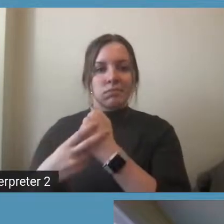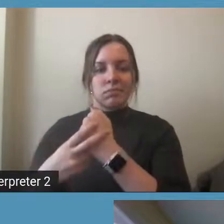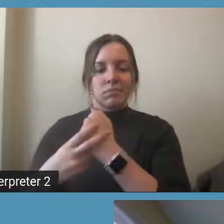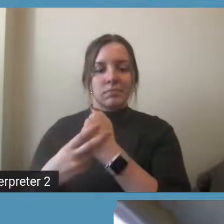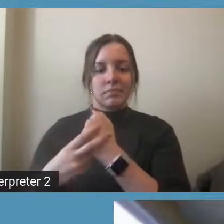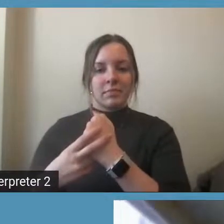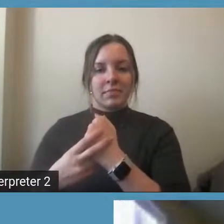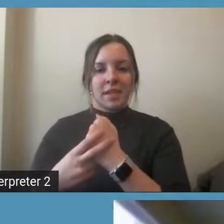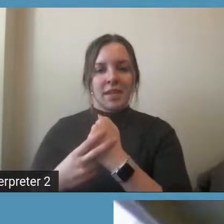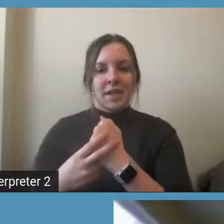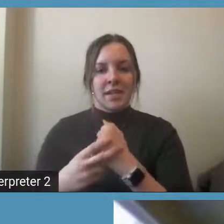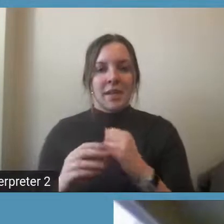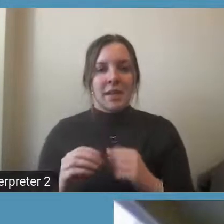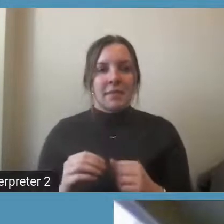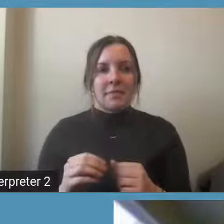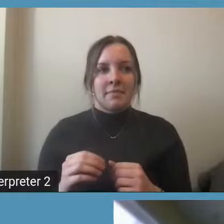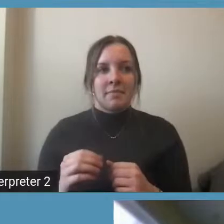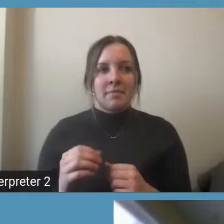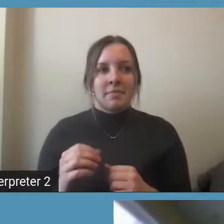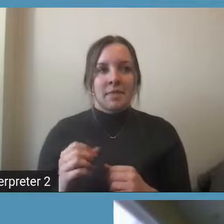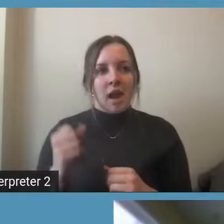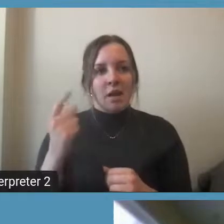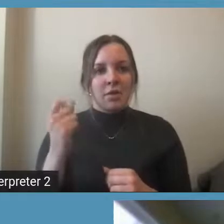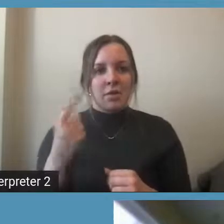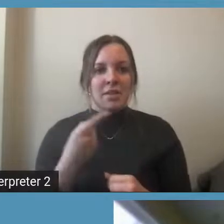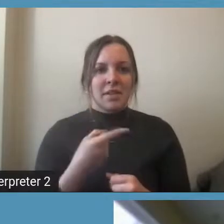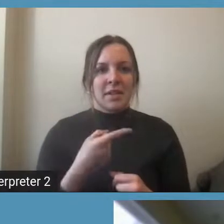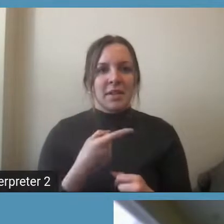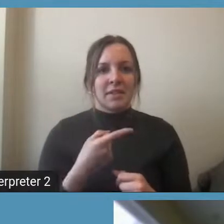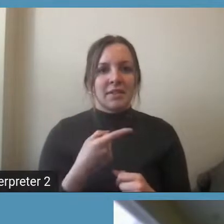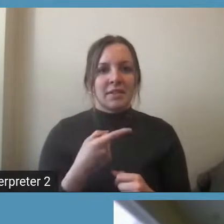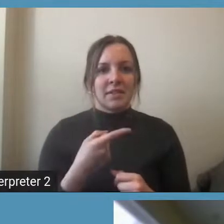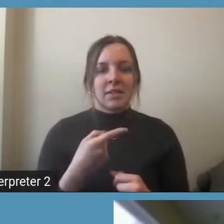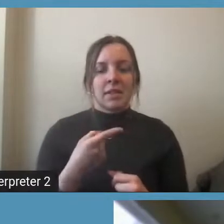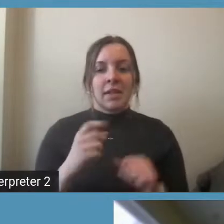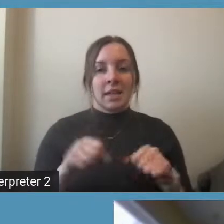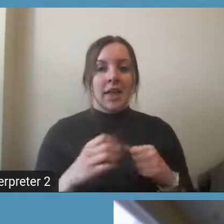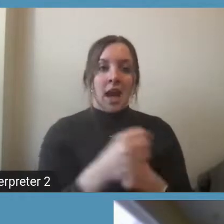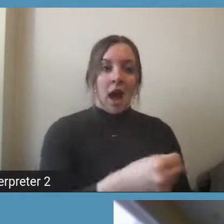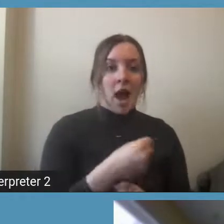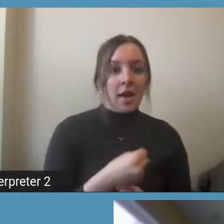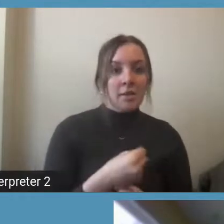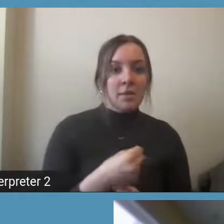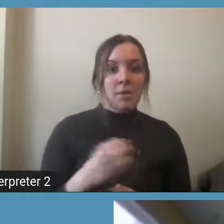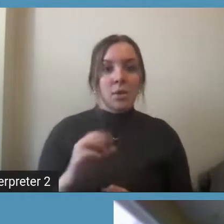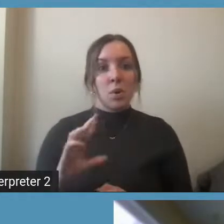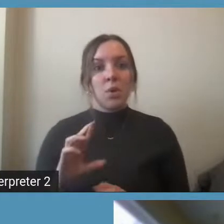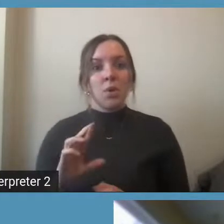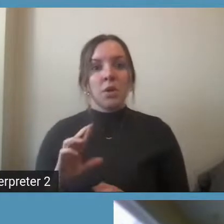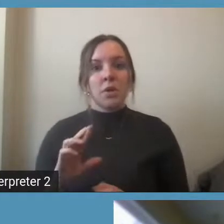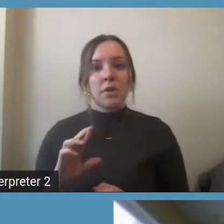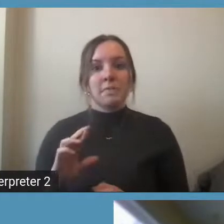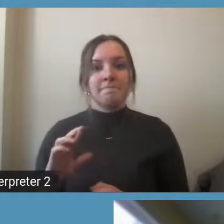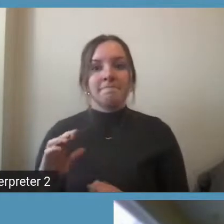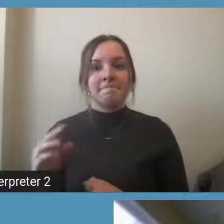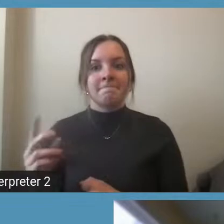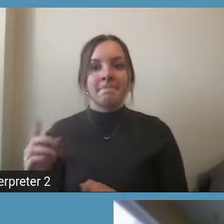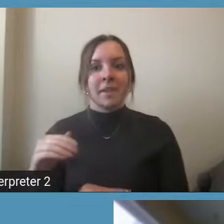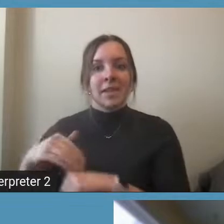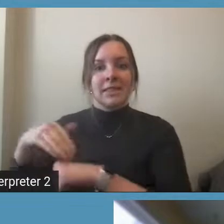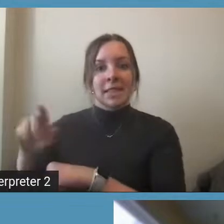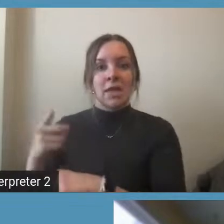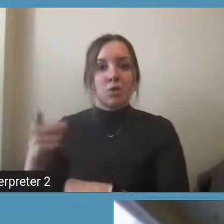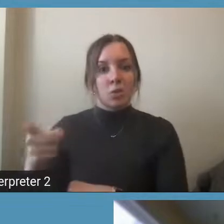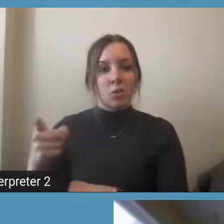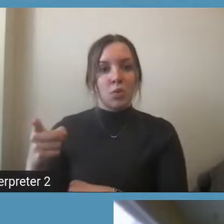buy equipment to do that versus sending it to, or bringing you guys in or sending it out to you all? Is there sort of a threshold there, or is it just kind